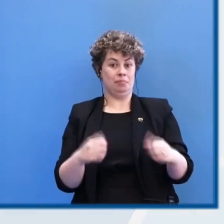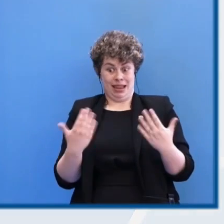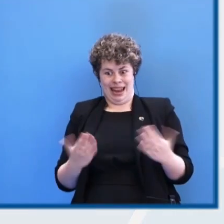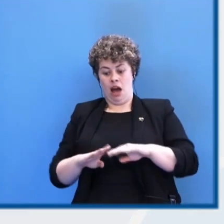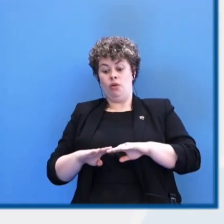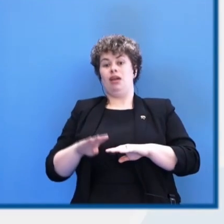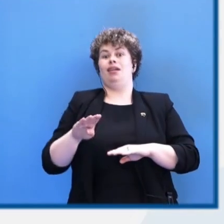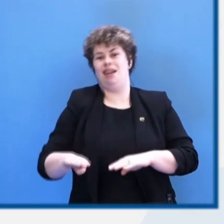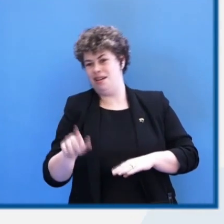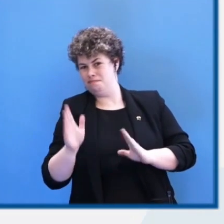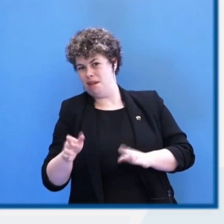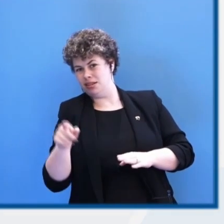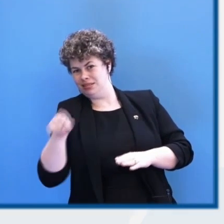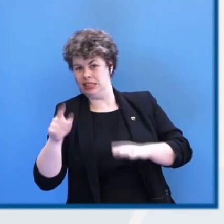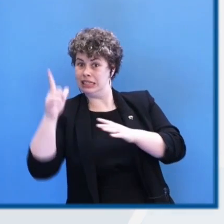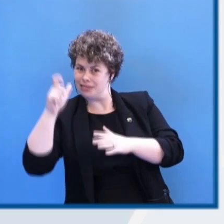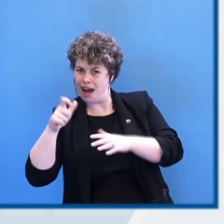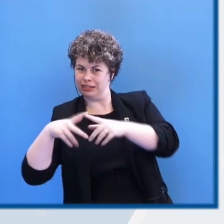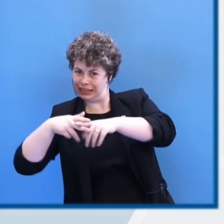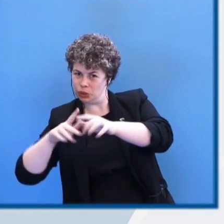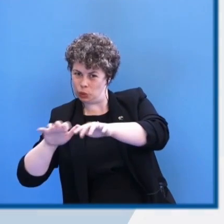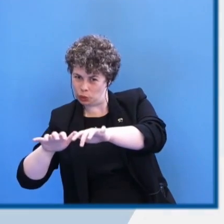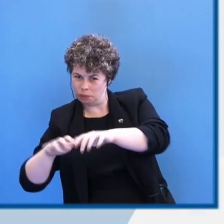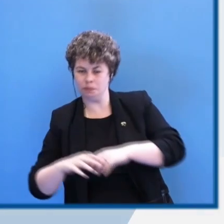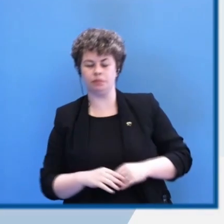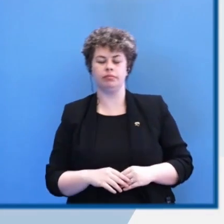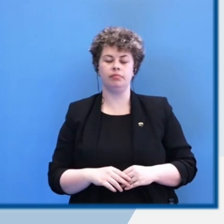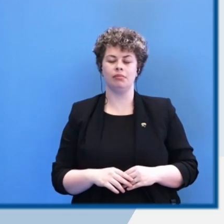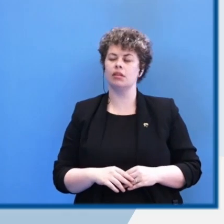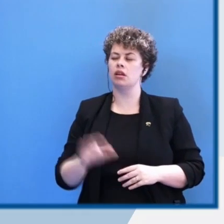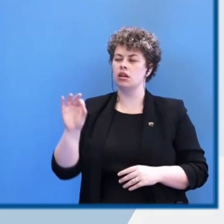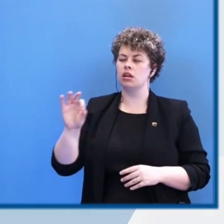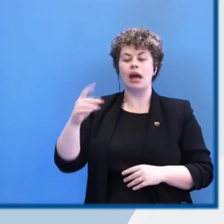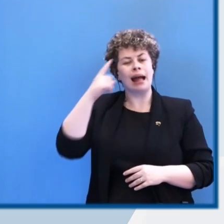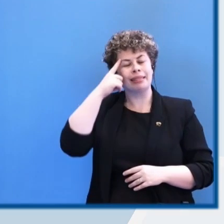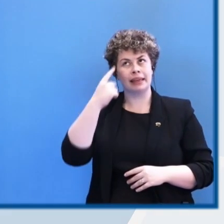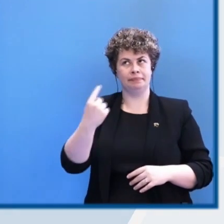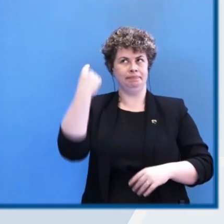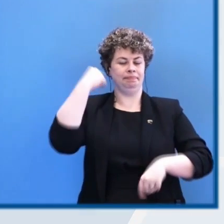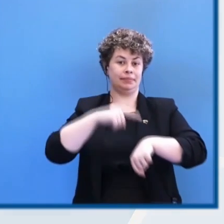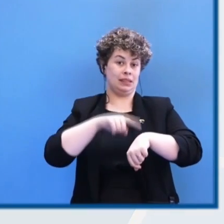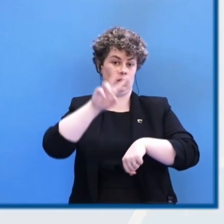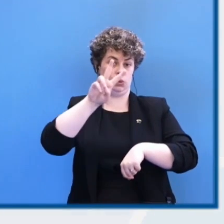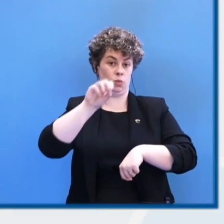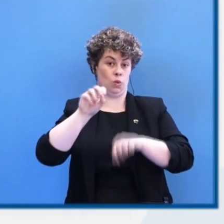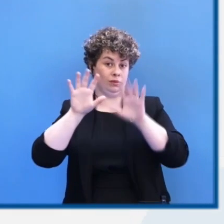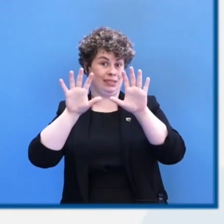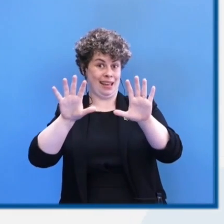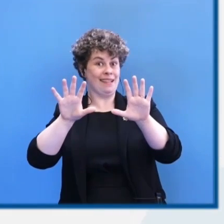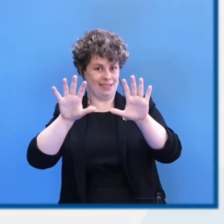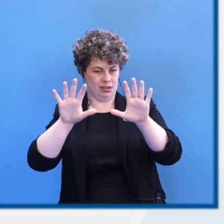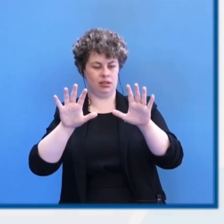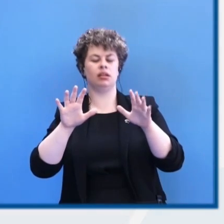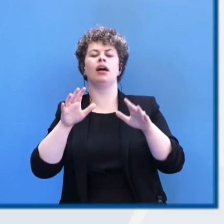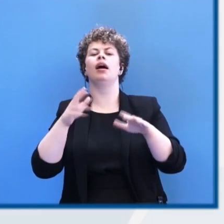things that happened after the large earthquake in Haiti in 2010 was that a group called